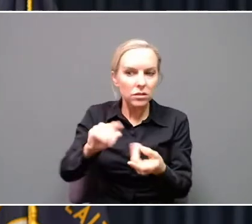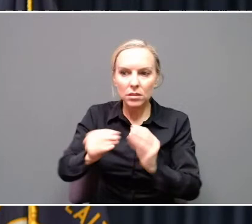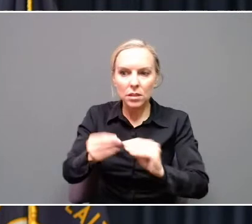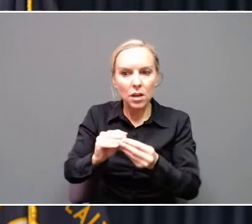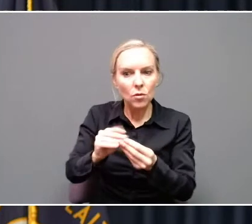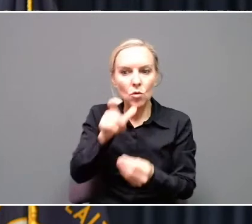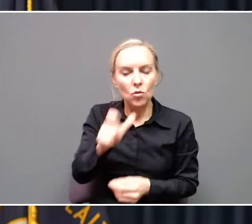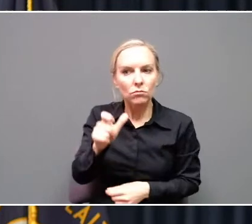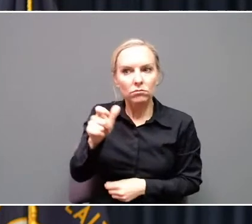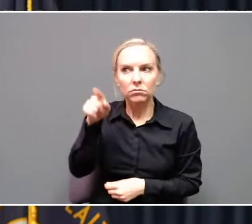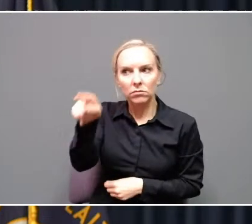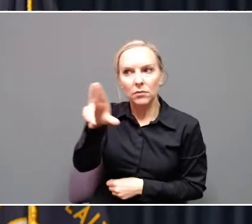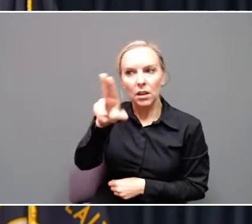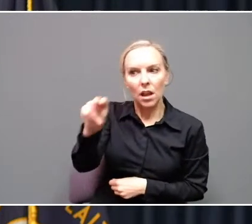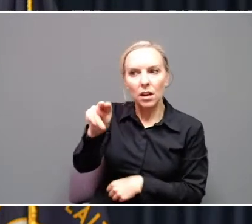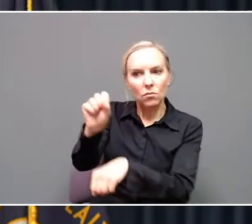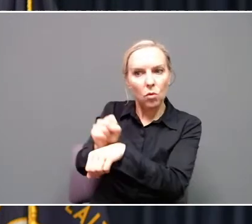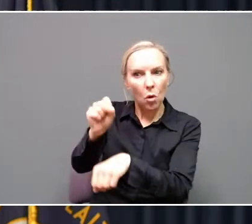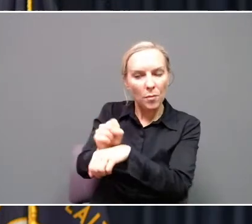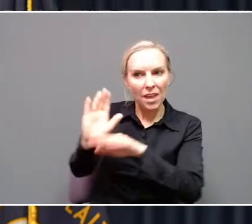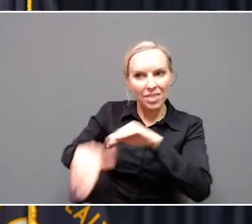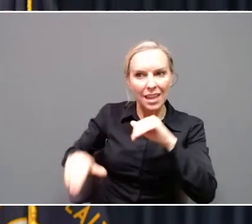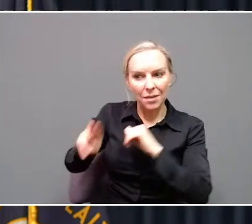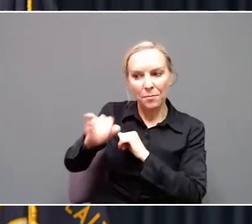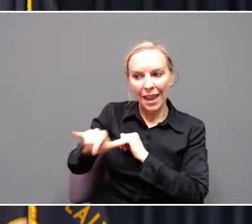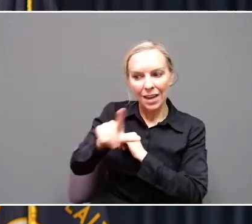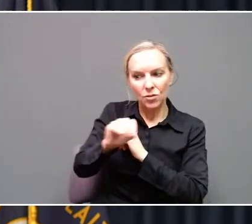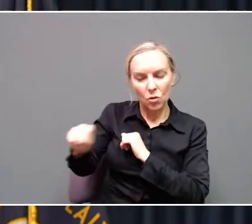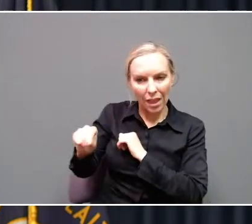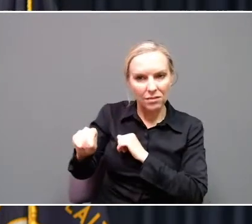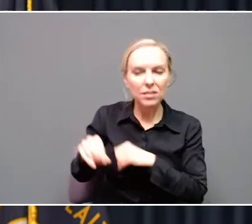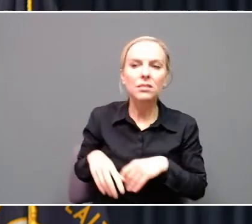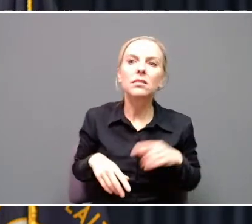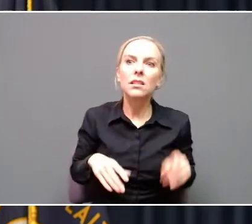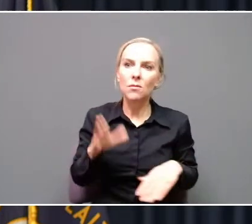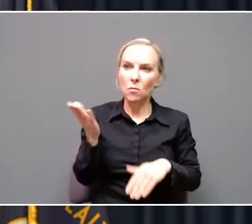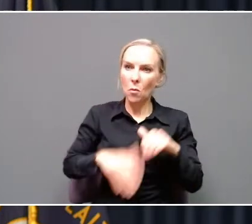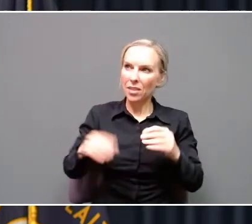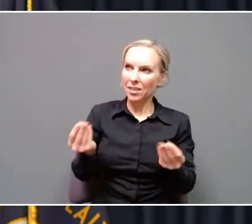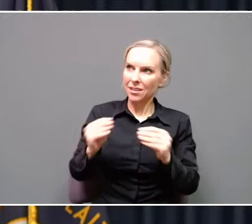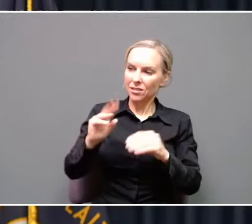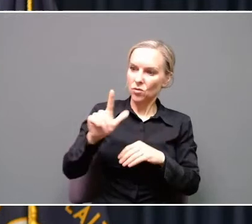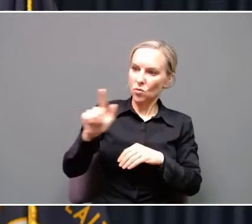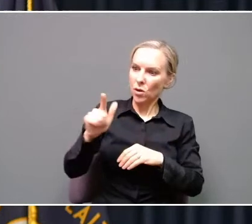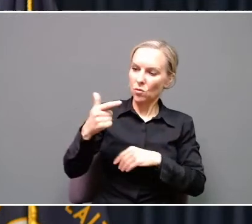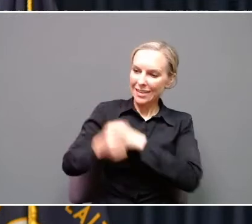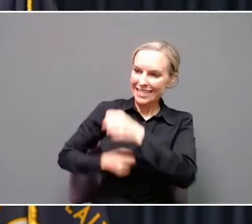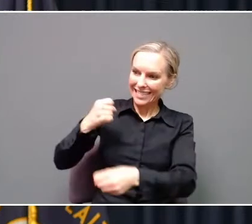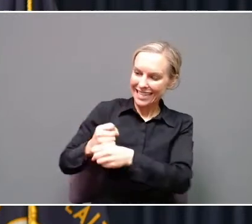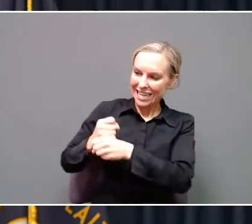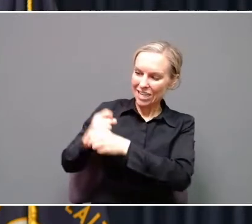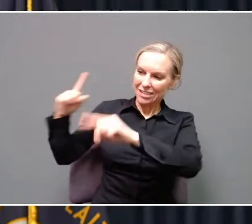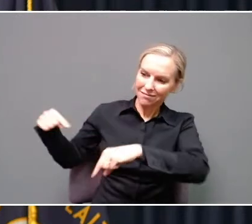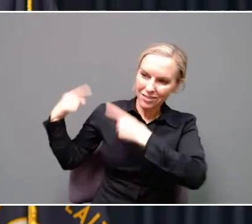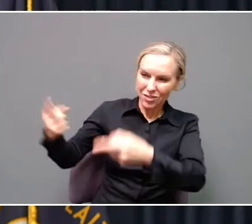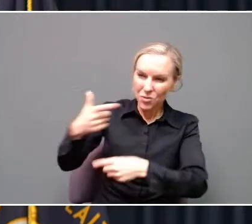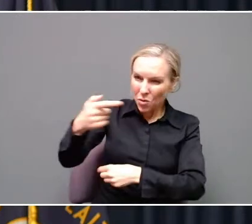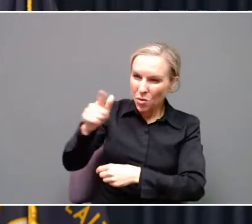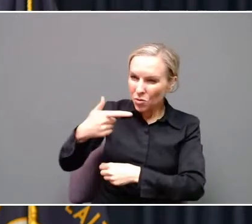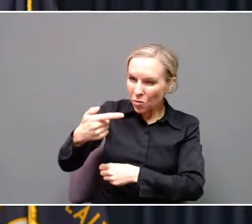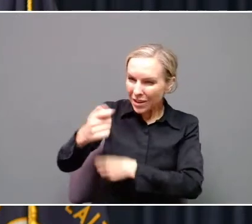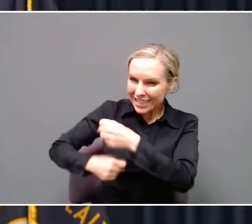2000. Folks, that's more than 21 years. Today, the fewest number